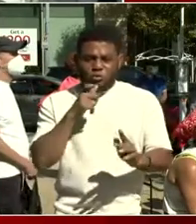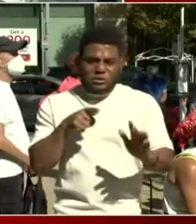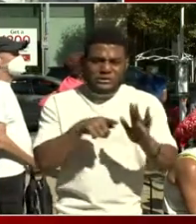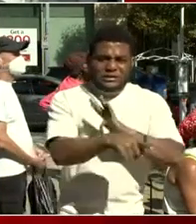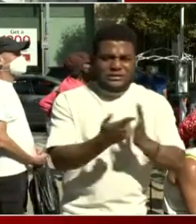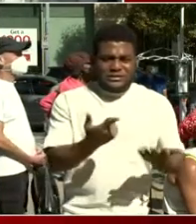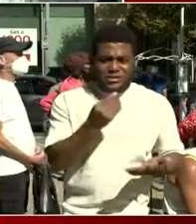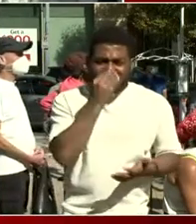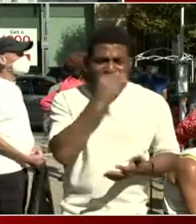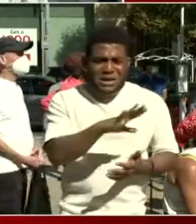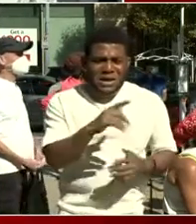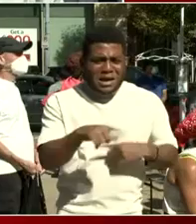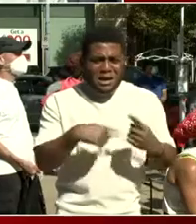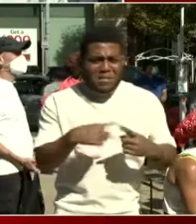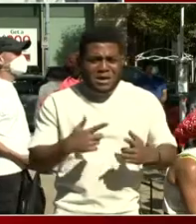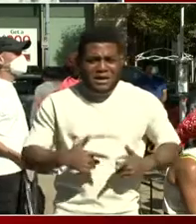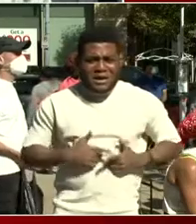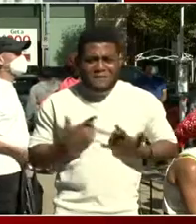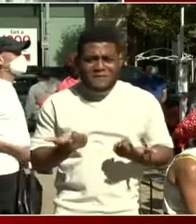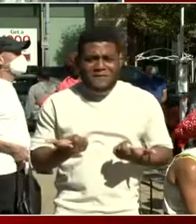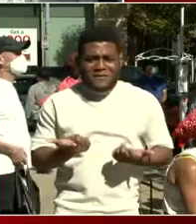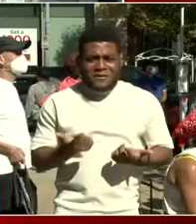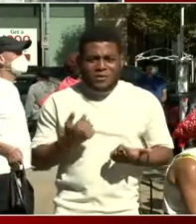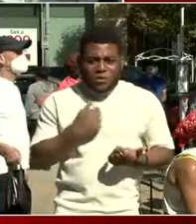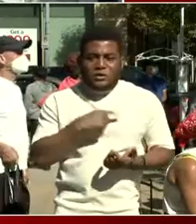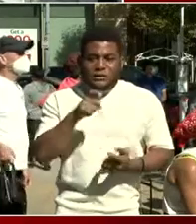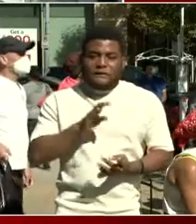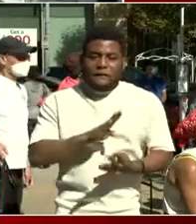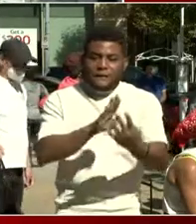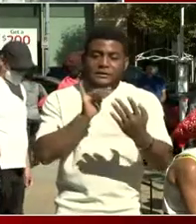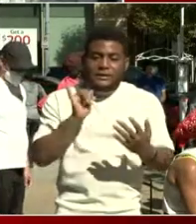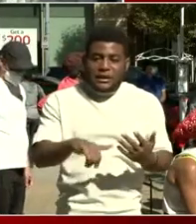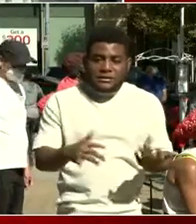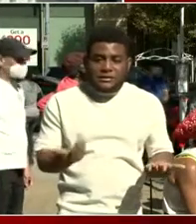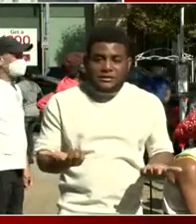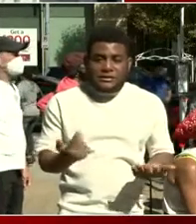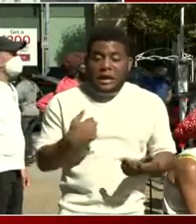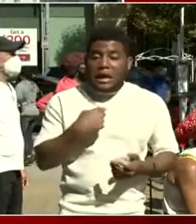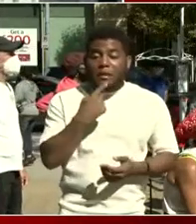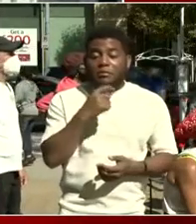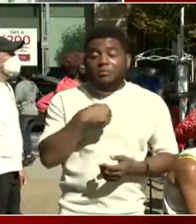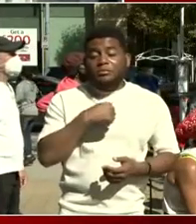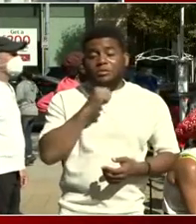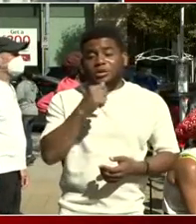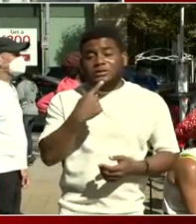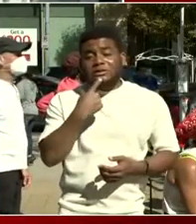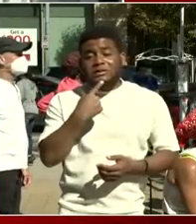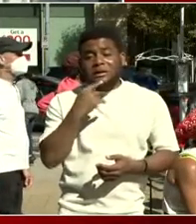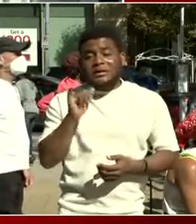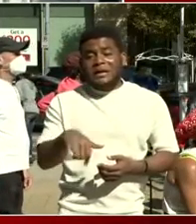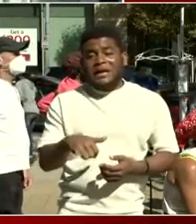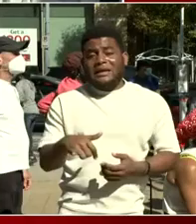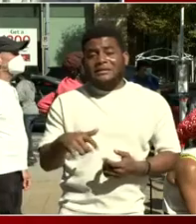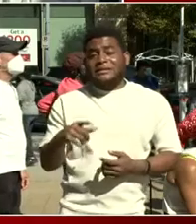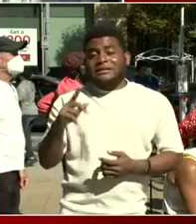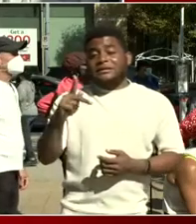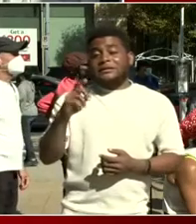that. That's not to say that we don't have a lot of long-term resources on Kennedy